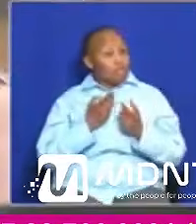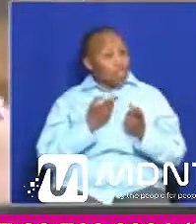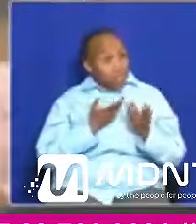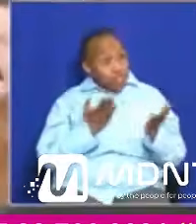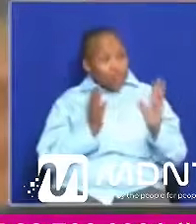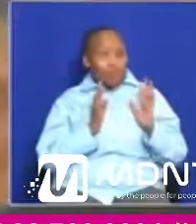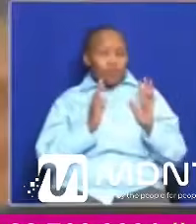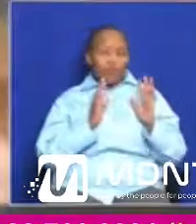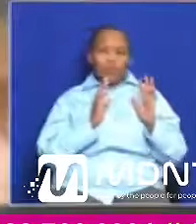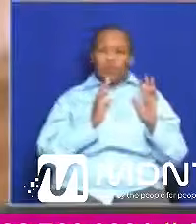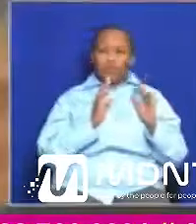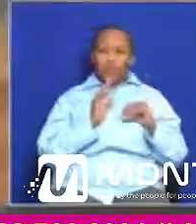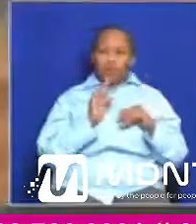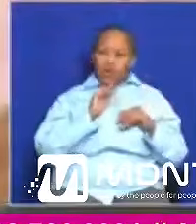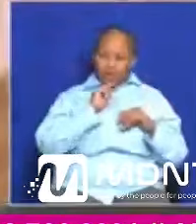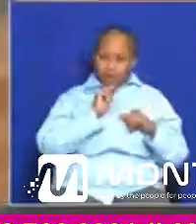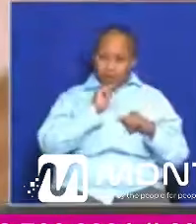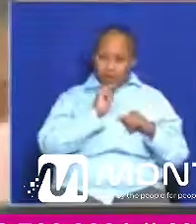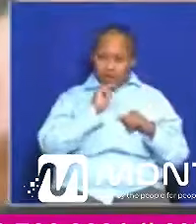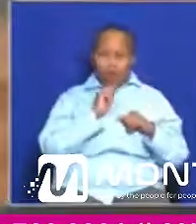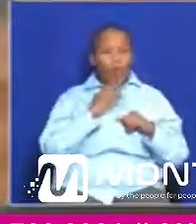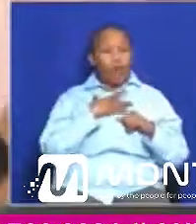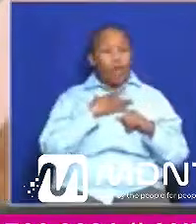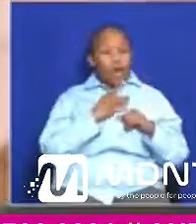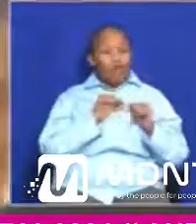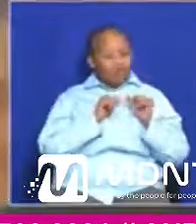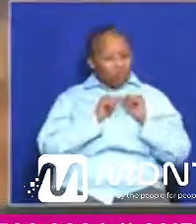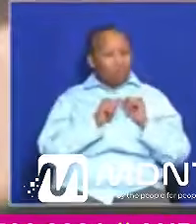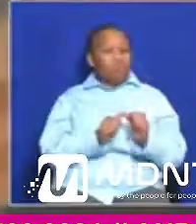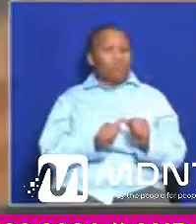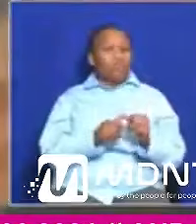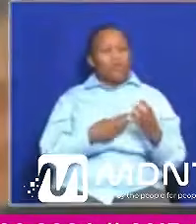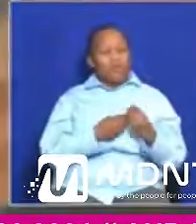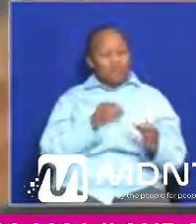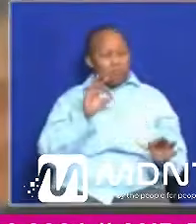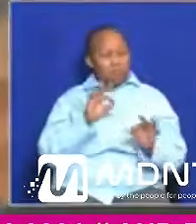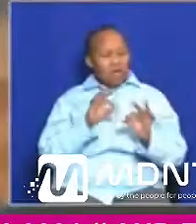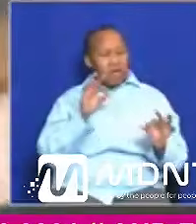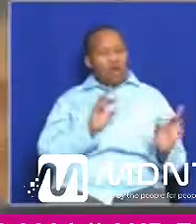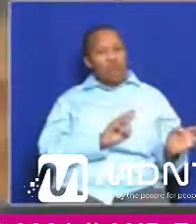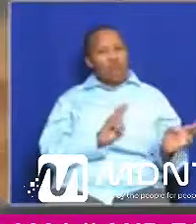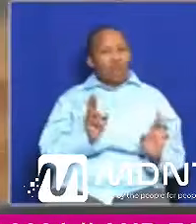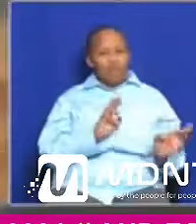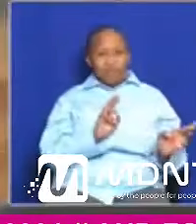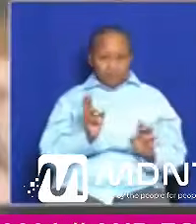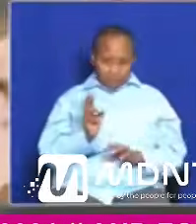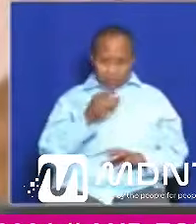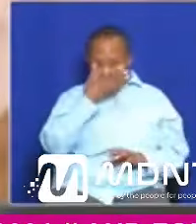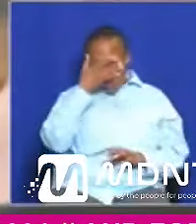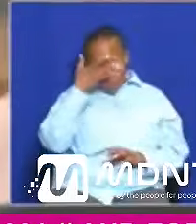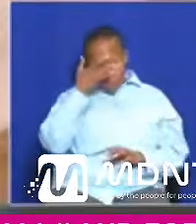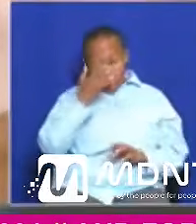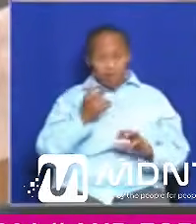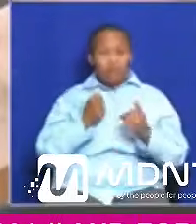think we've got enough to continue with specific reference to each and every of the points that was